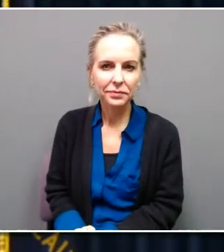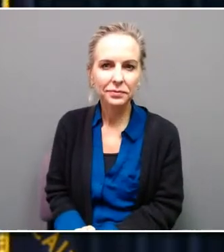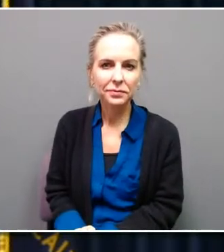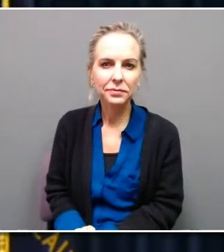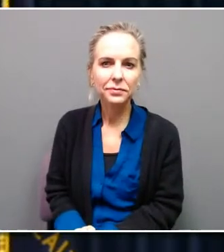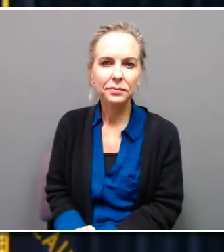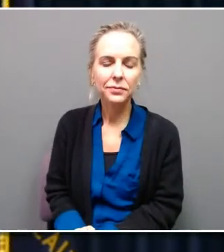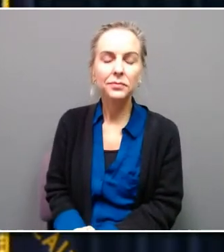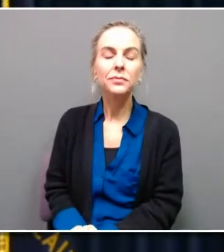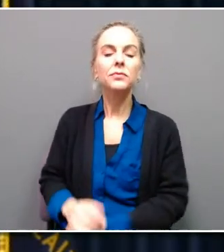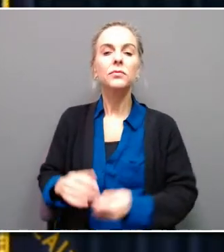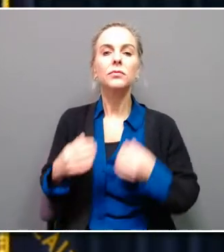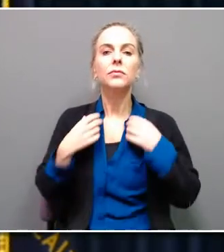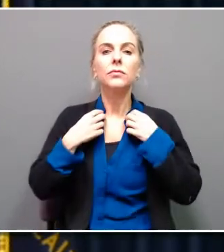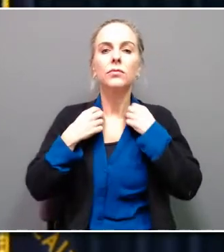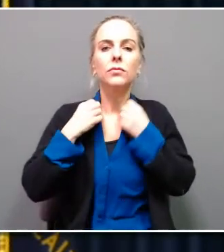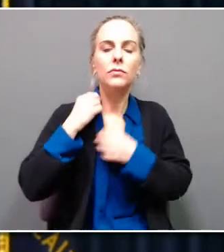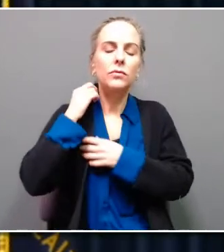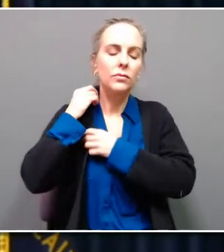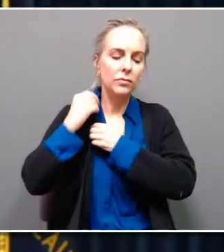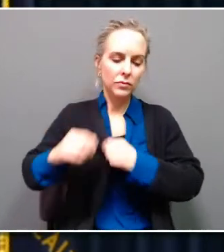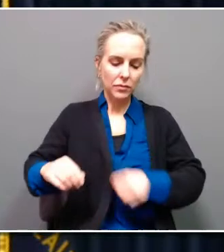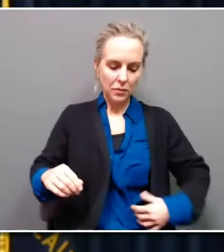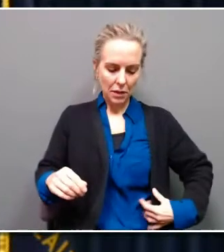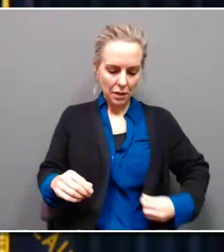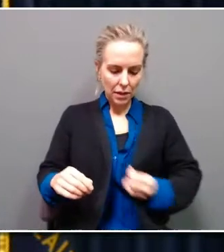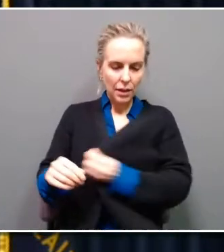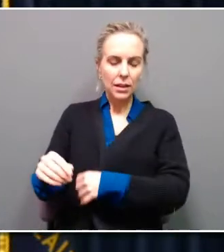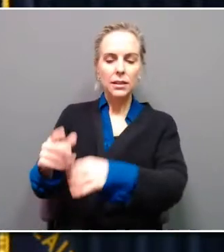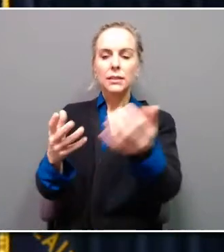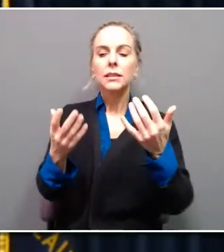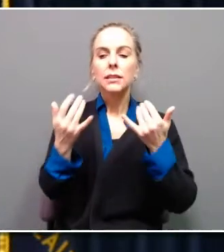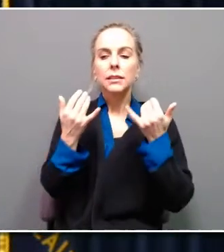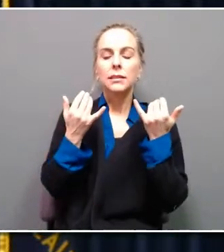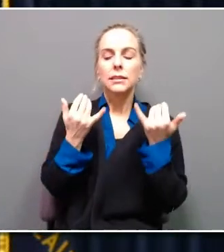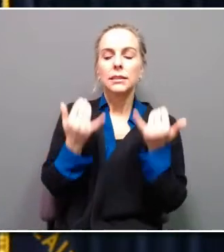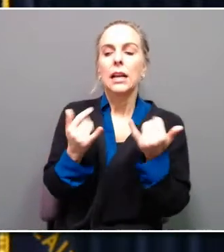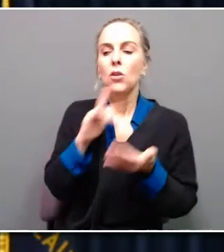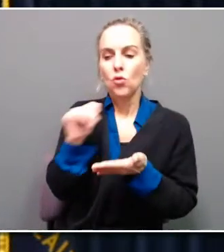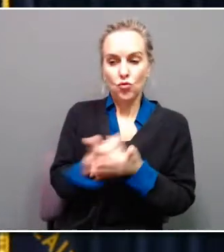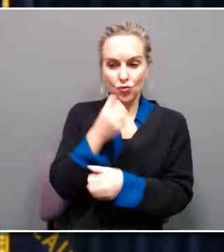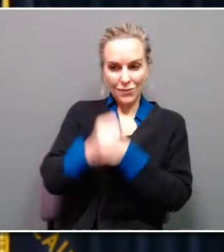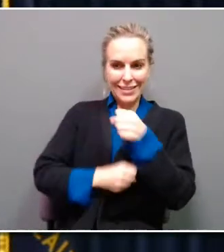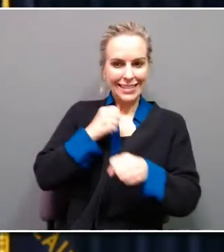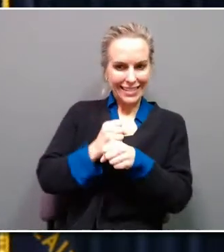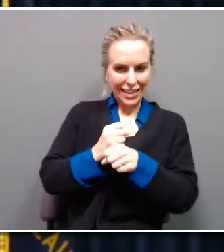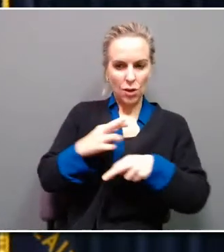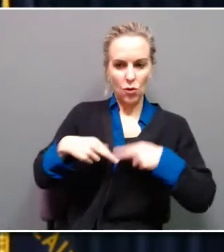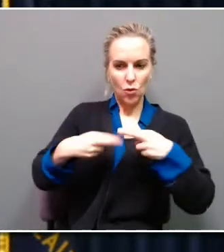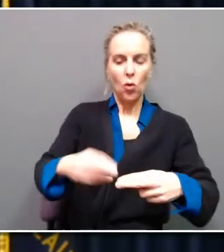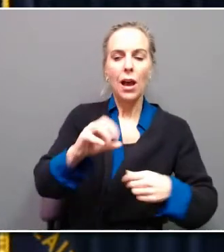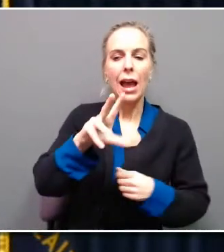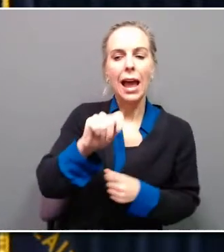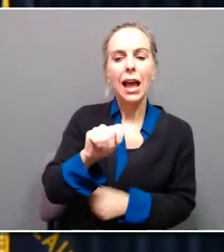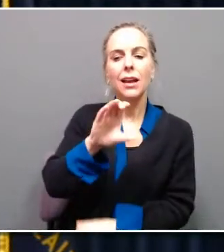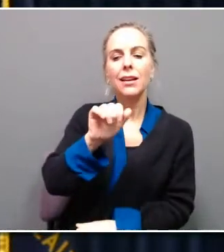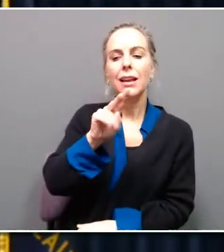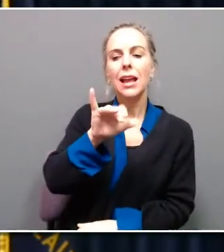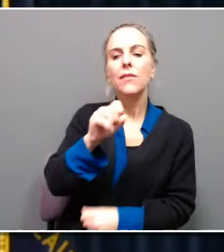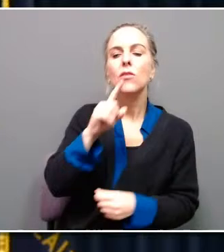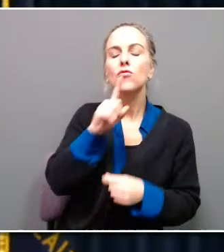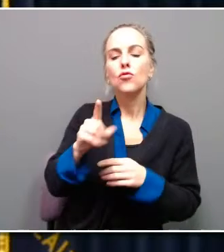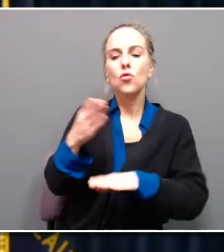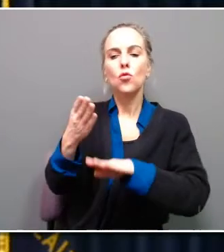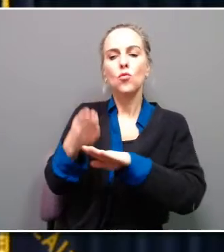All right. Next, an update on the Cavis rollout. The new year will bring a new system to modernize and improve car and